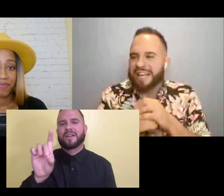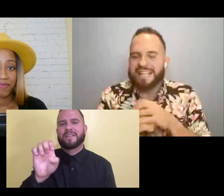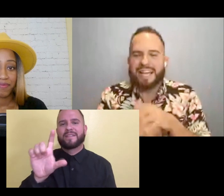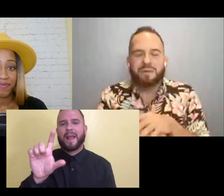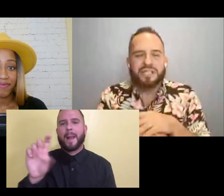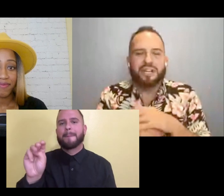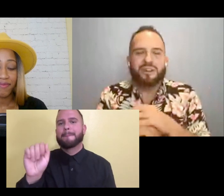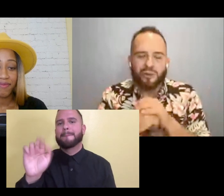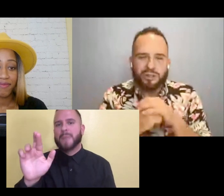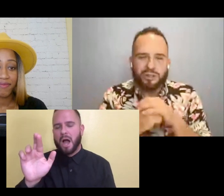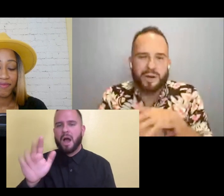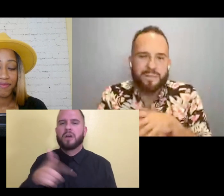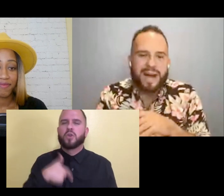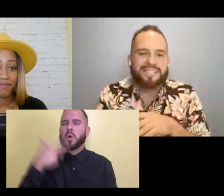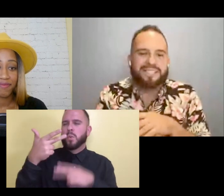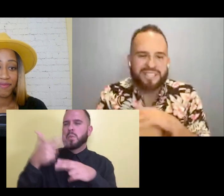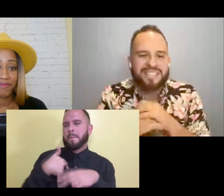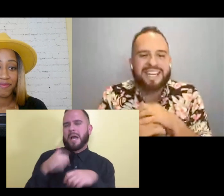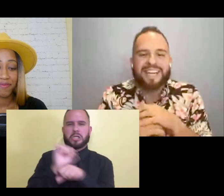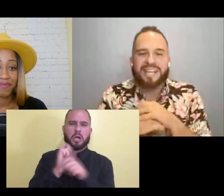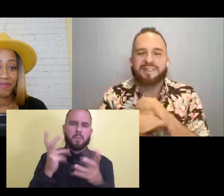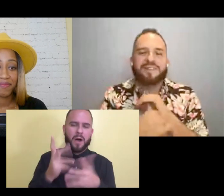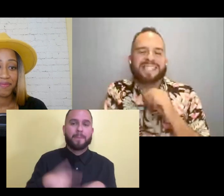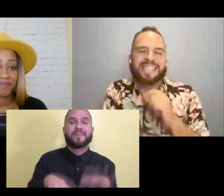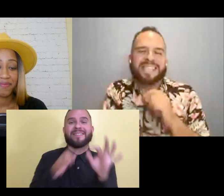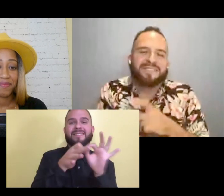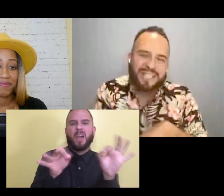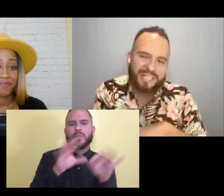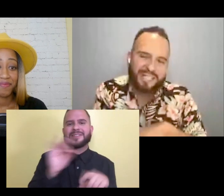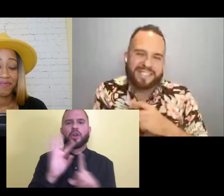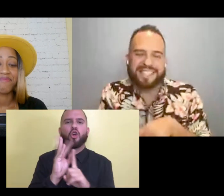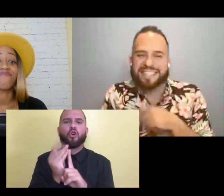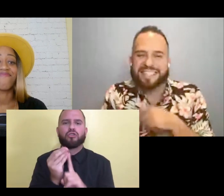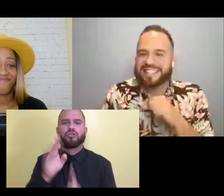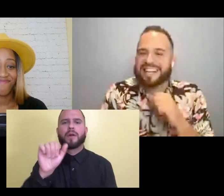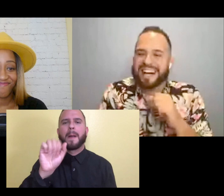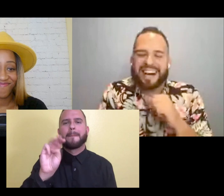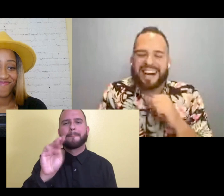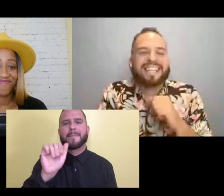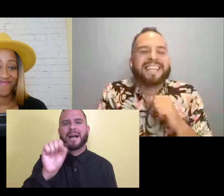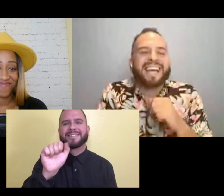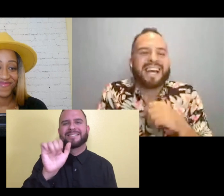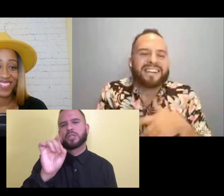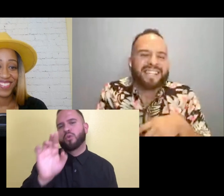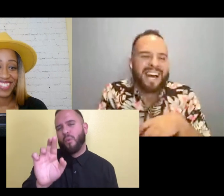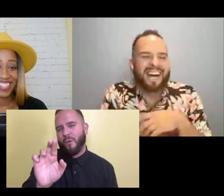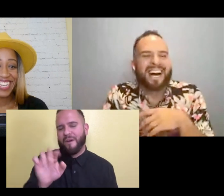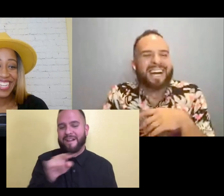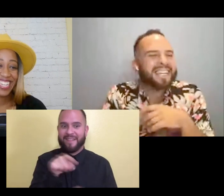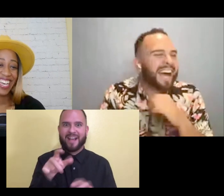call it a language and culture ambassador. It's a fancy name for teacher assistant.